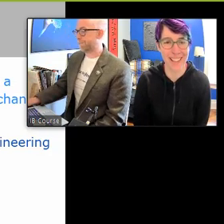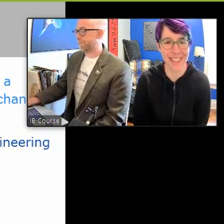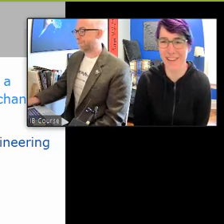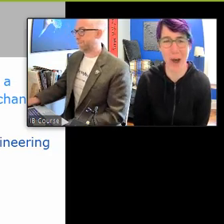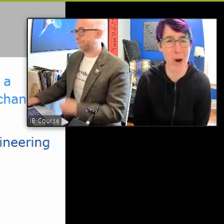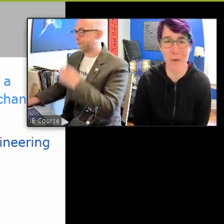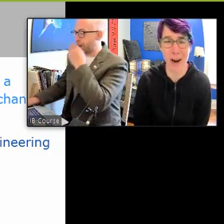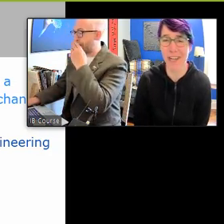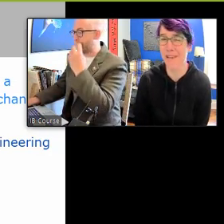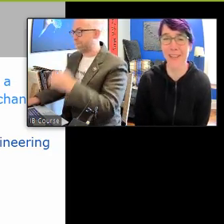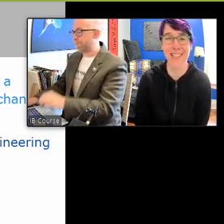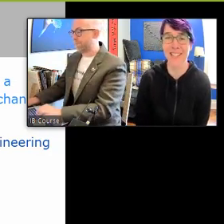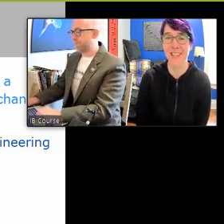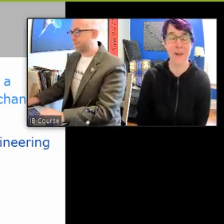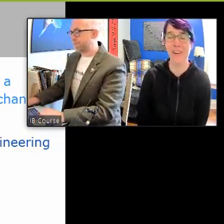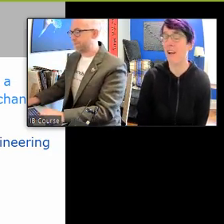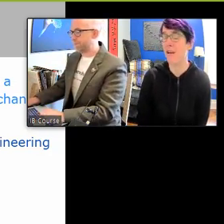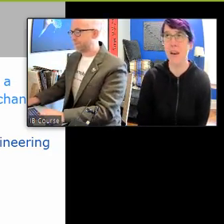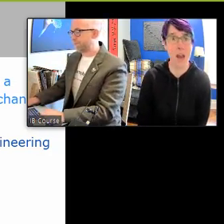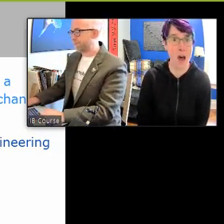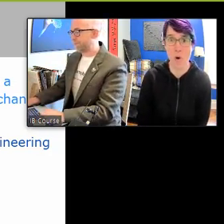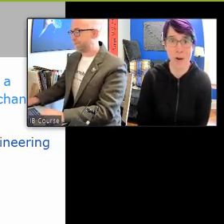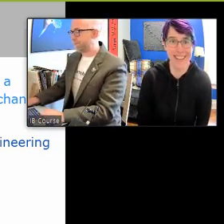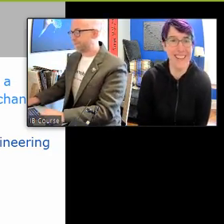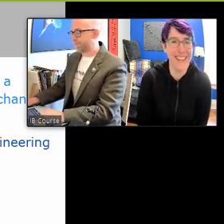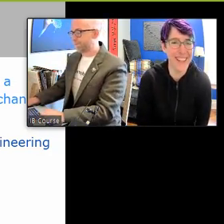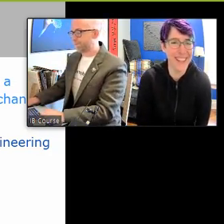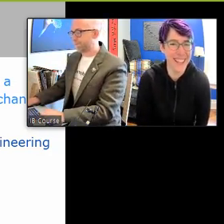well? No. Are we going to make good decisions about it? No.